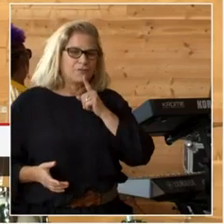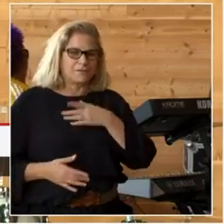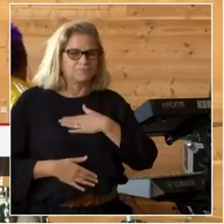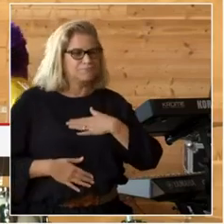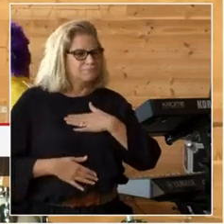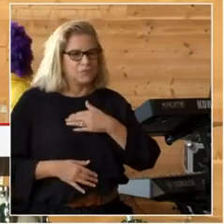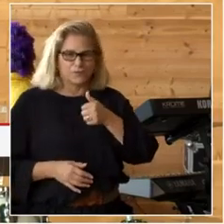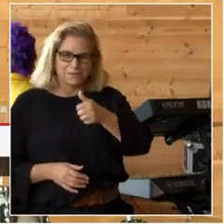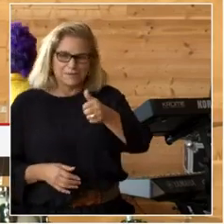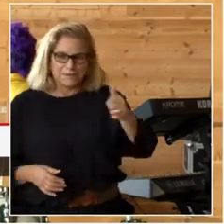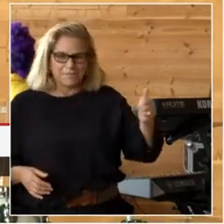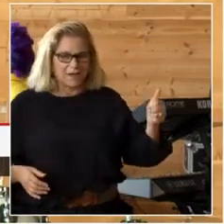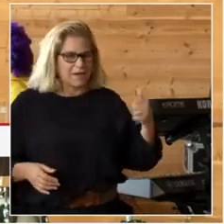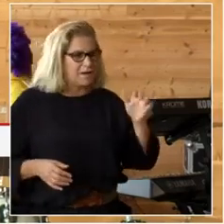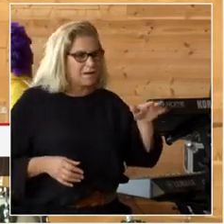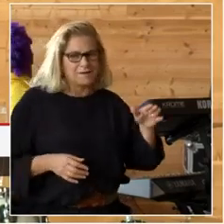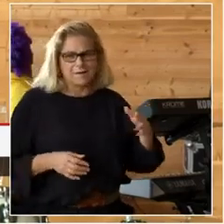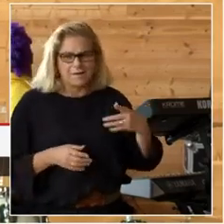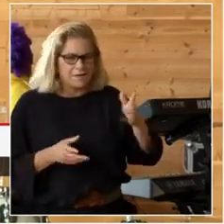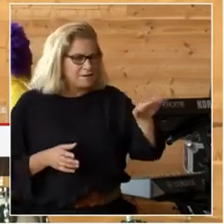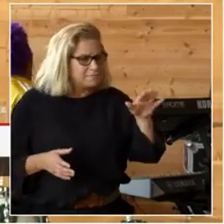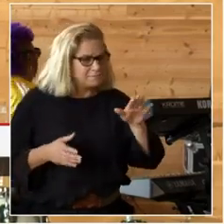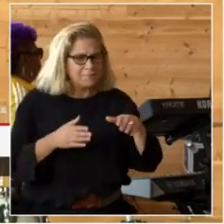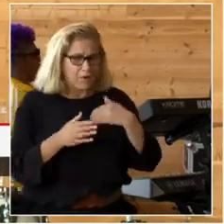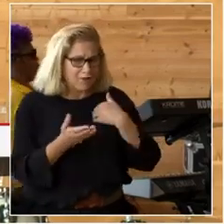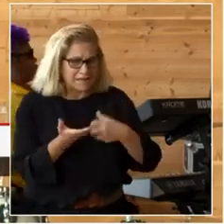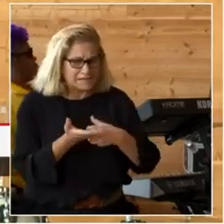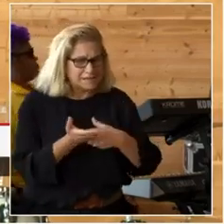called me to ask me if I had tickets to it.